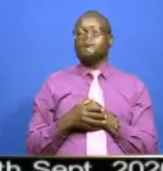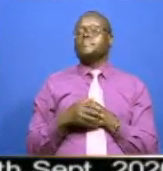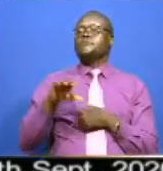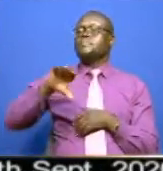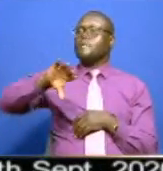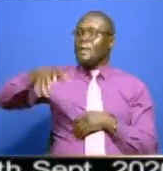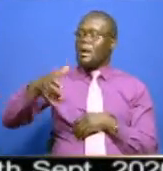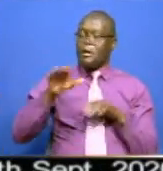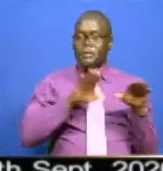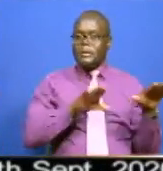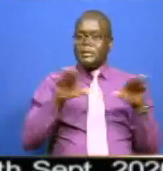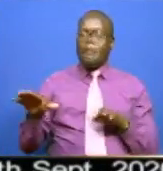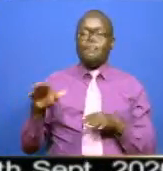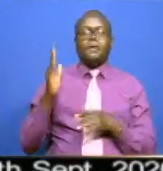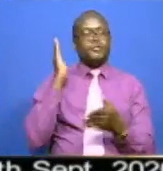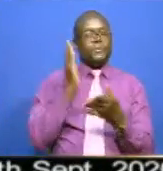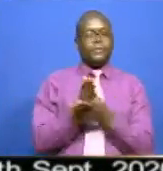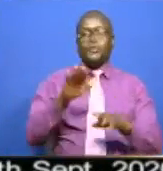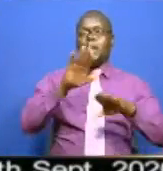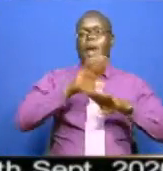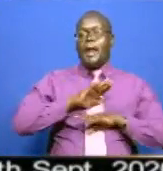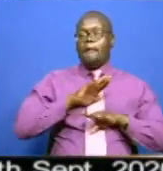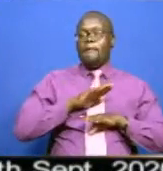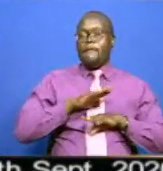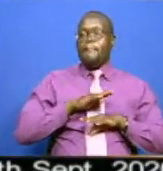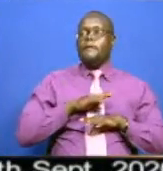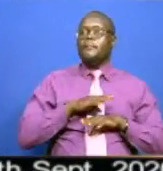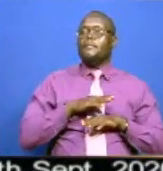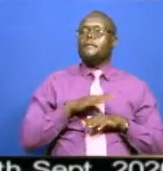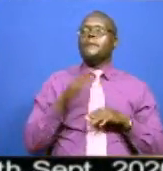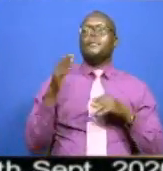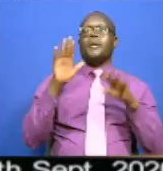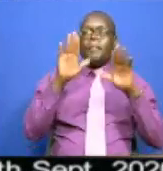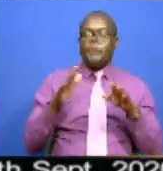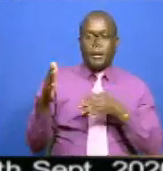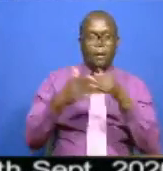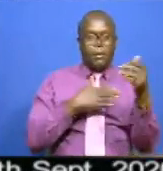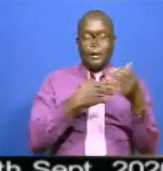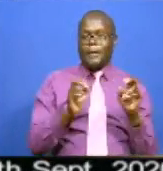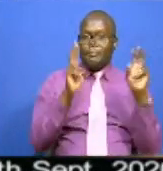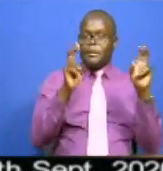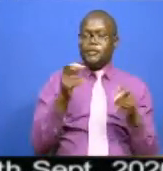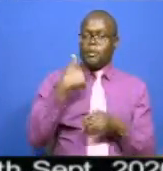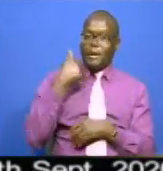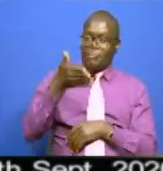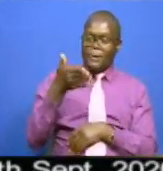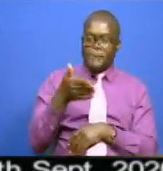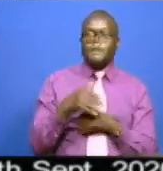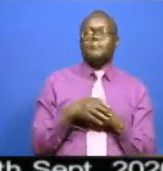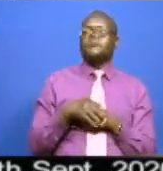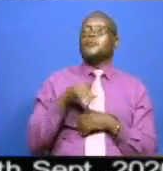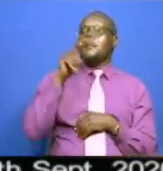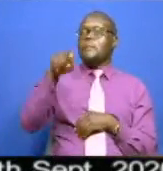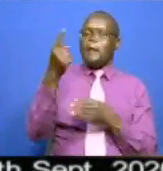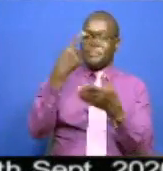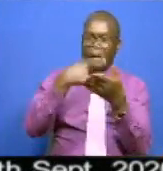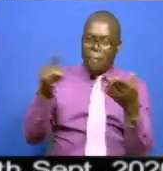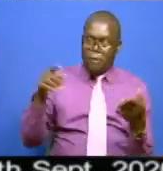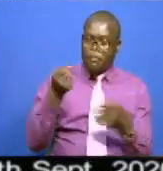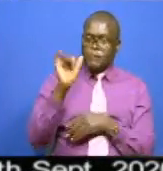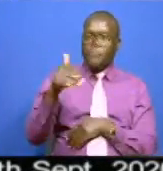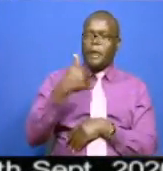have suffered hard enough. It is important, whatever issues that we have with it, we pass it so to have a